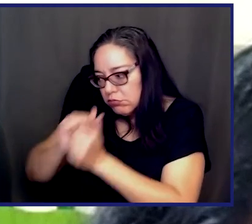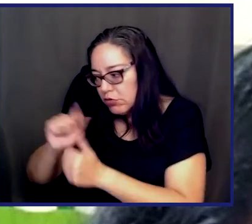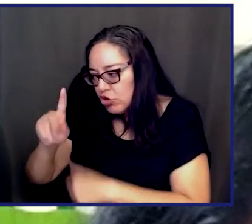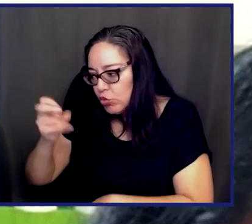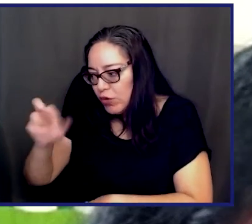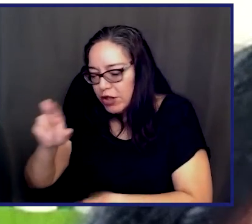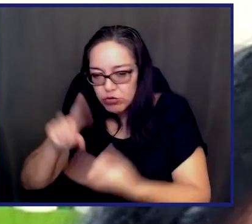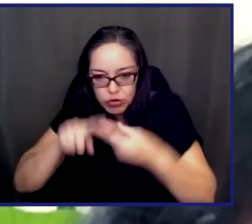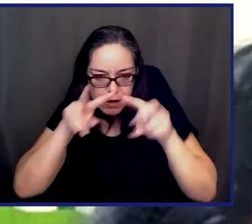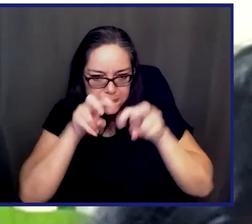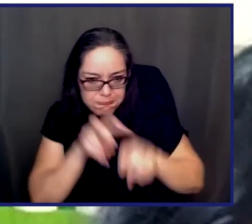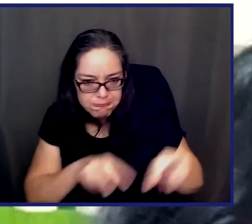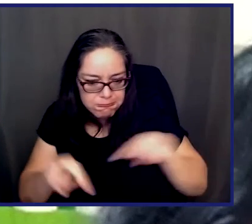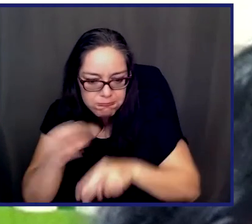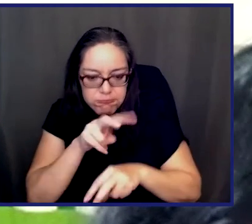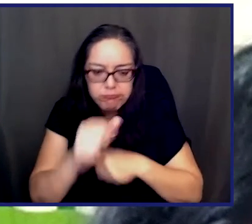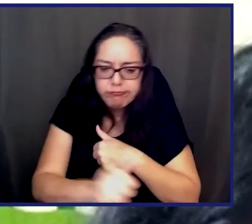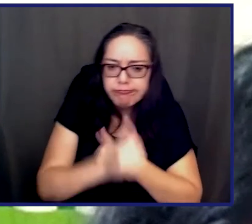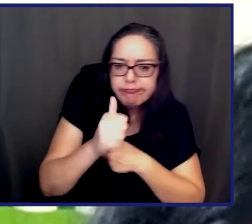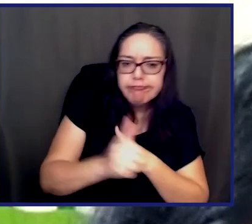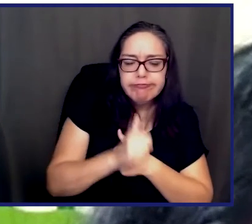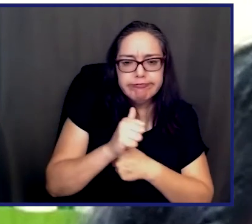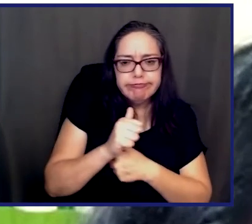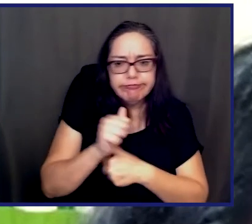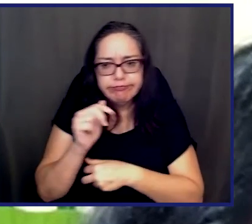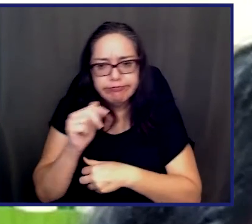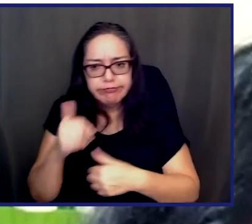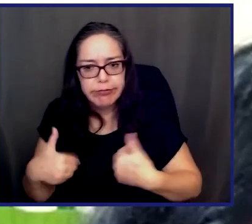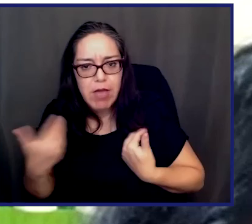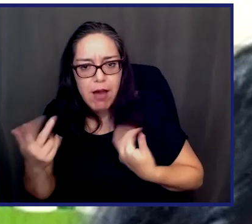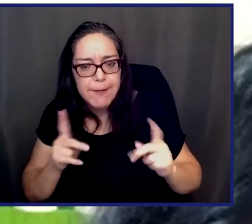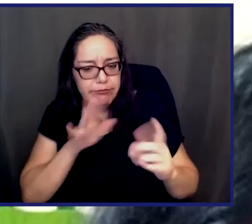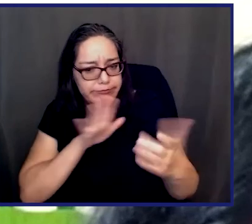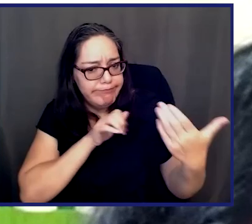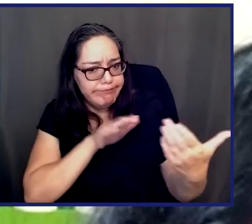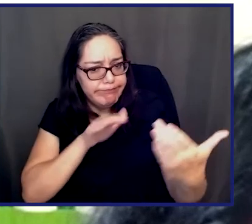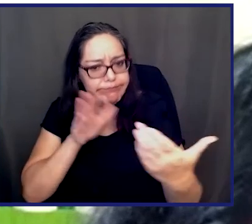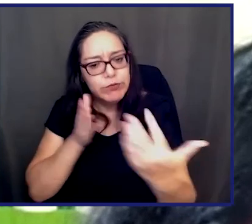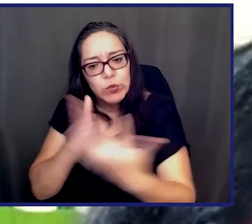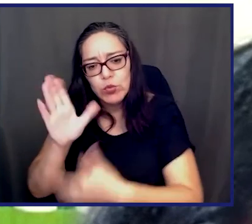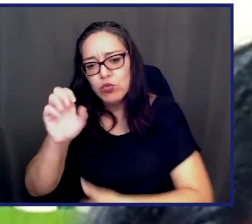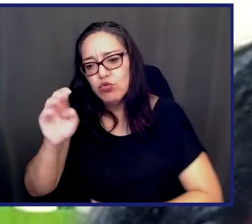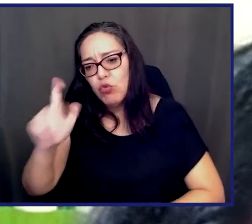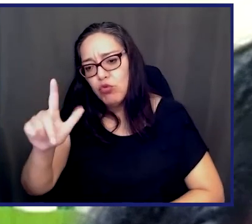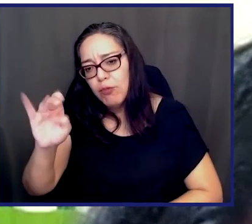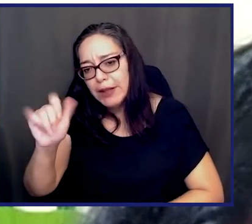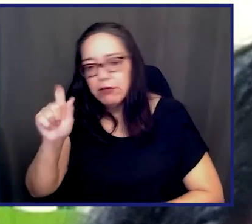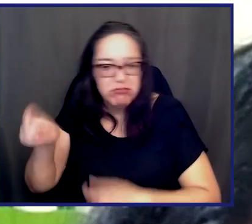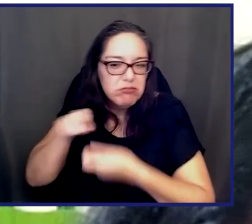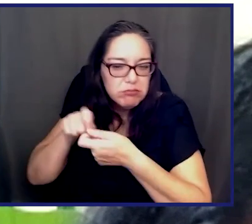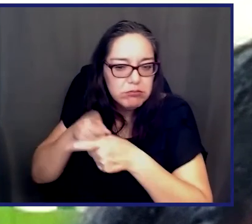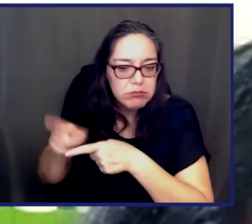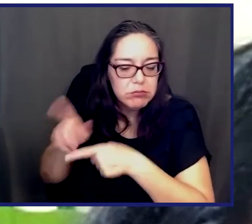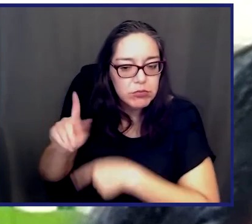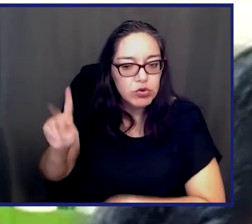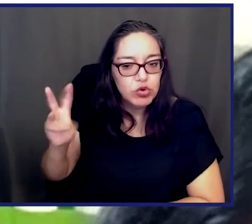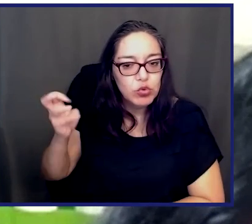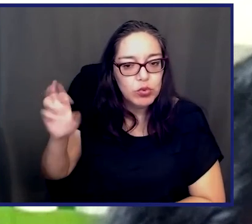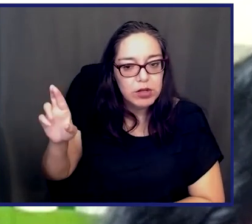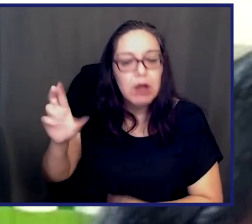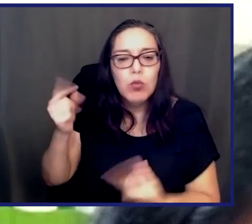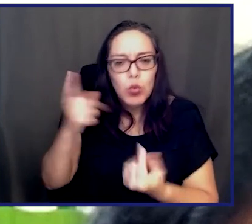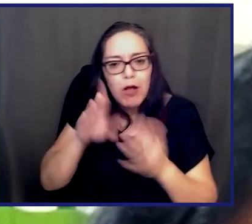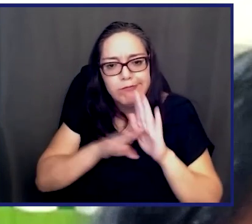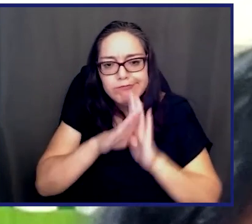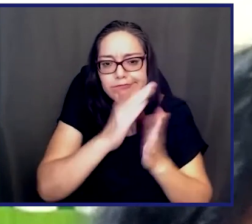risks young people face in social media spaces, and particularly on Twitter, and developed a checklist so young